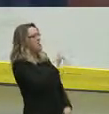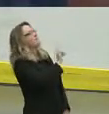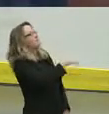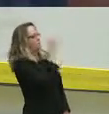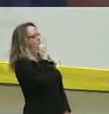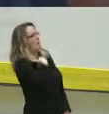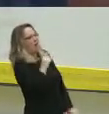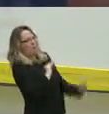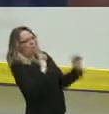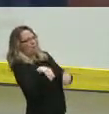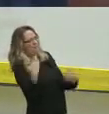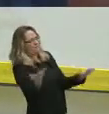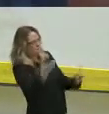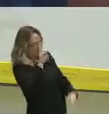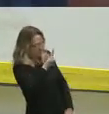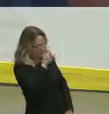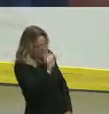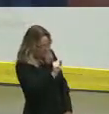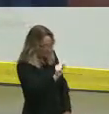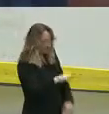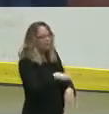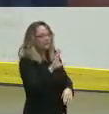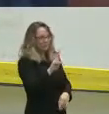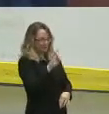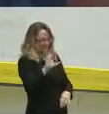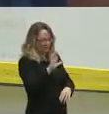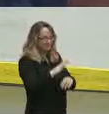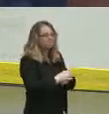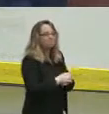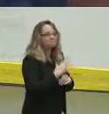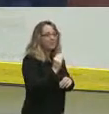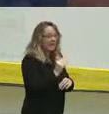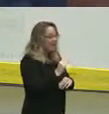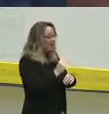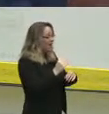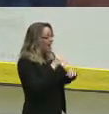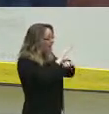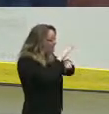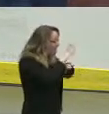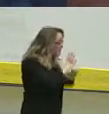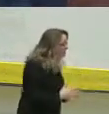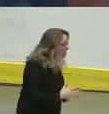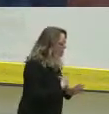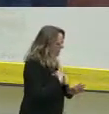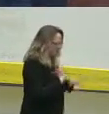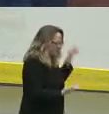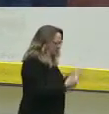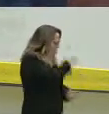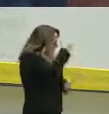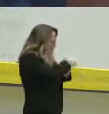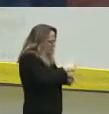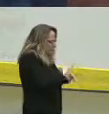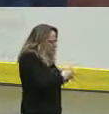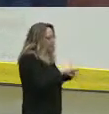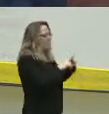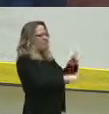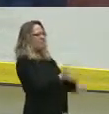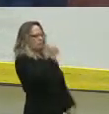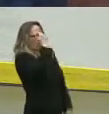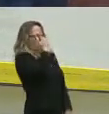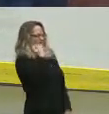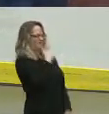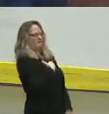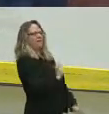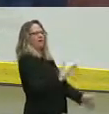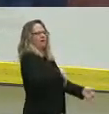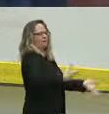may have never seemed to remember us, but always knew how to tell us we hadn't signed up for enough classes, and to the many staff